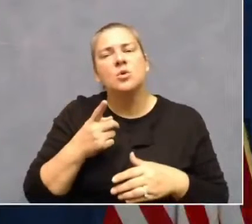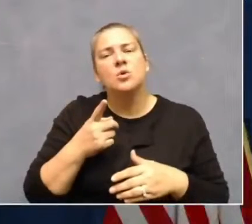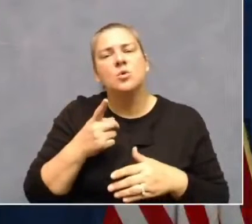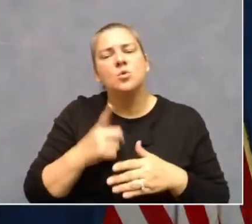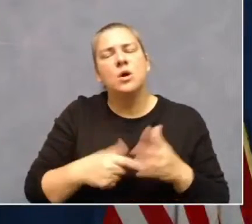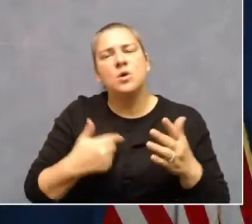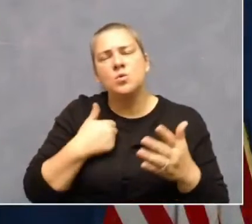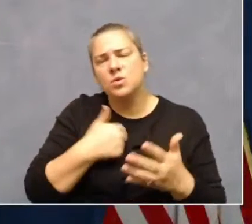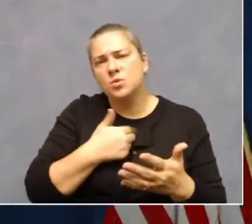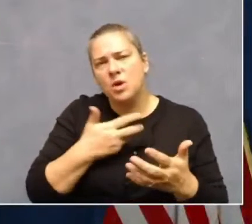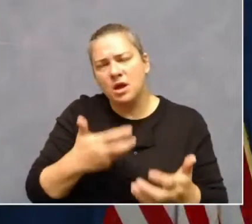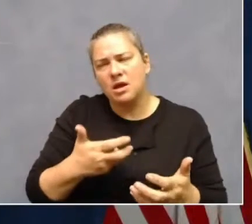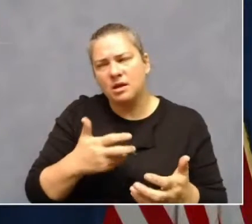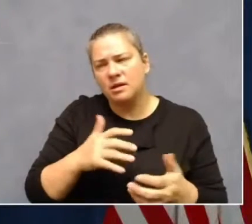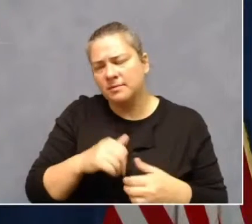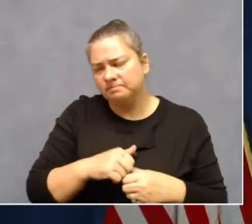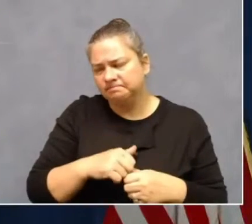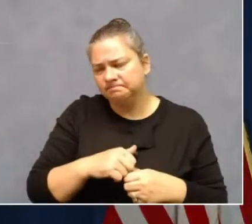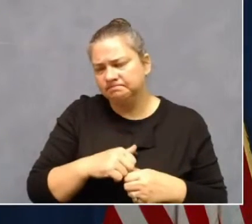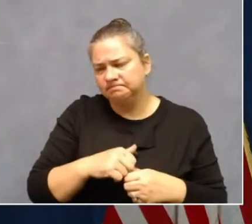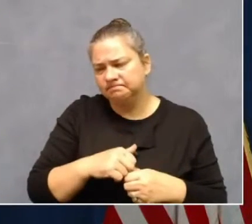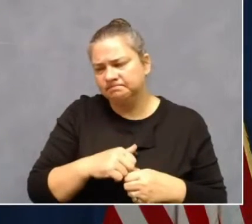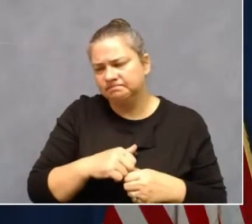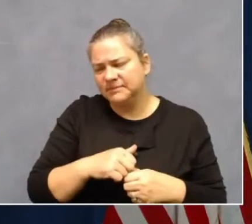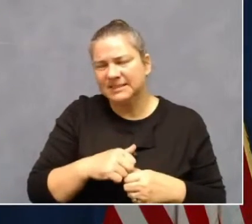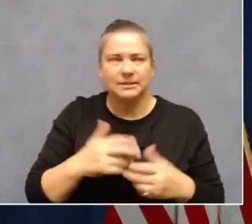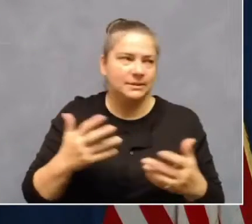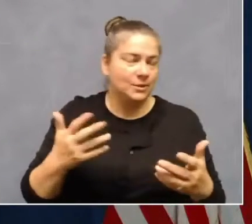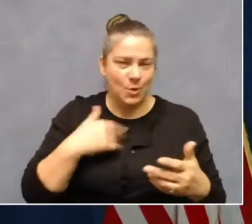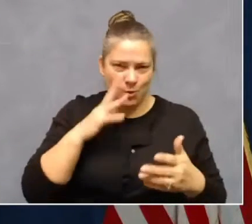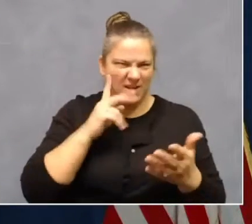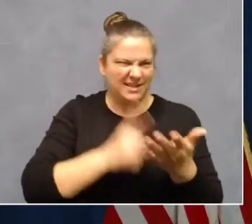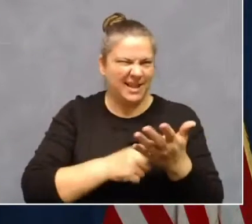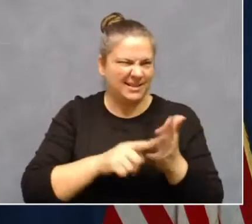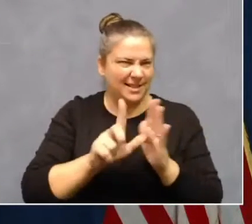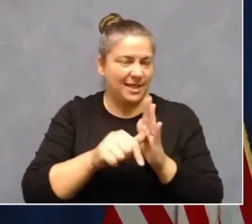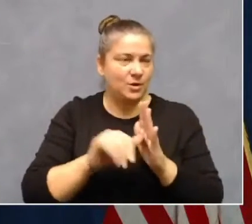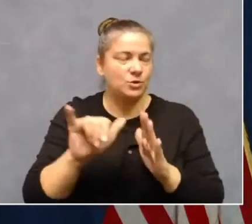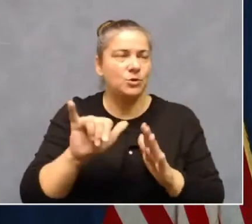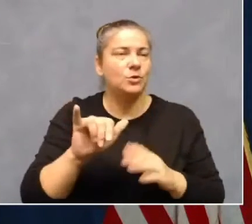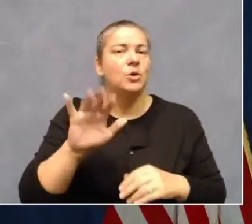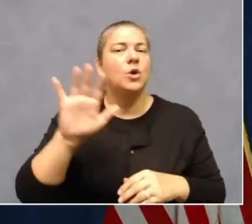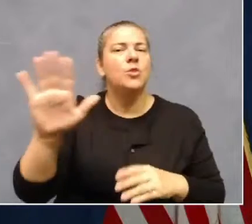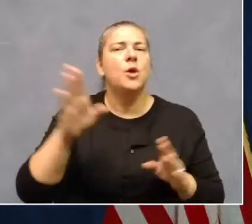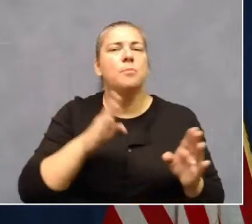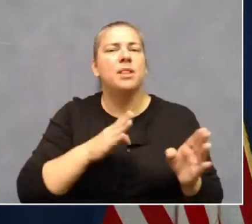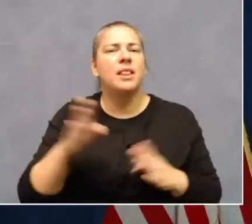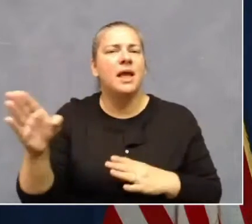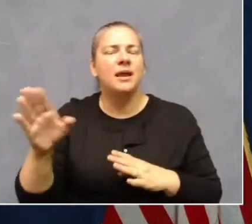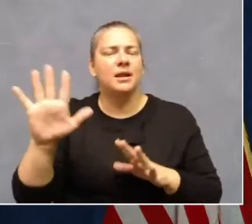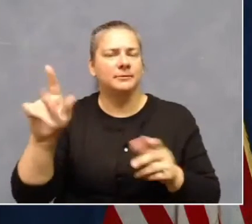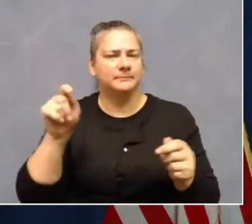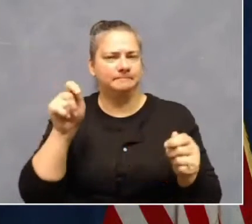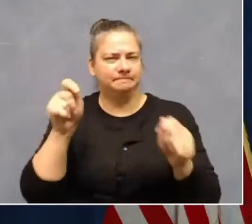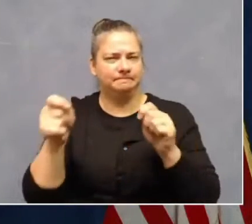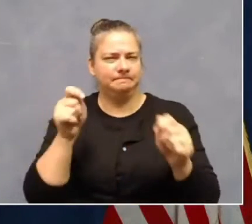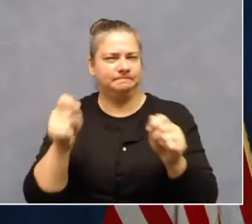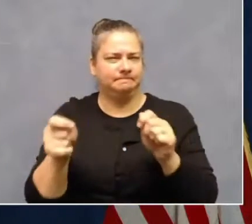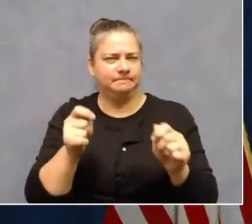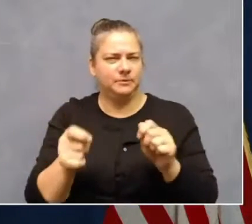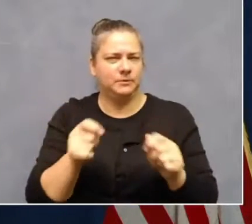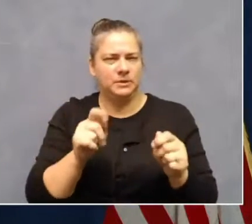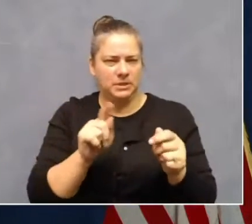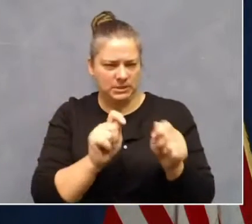is a bit of, and we're going to be talking about this later in the week, reworking of their plans. So our